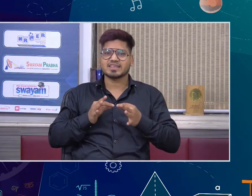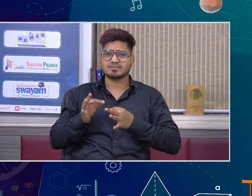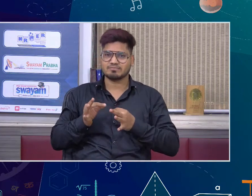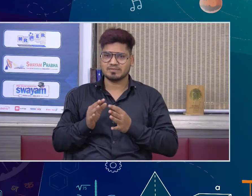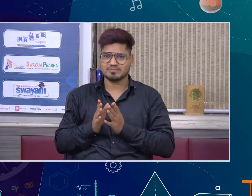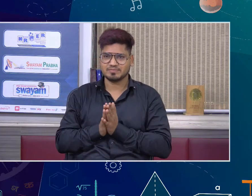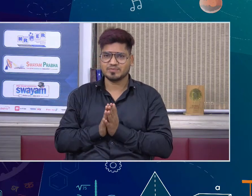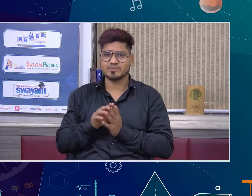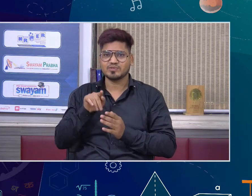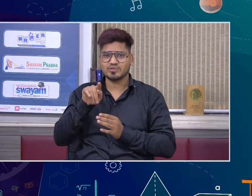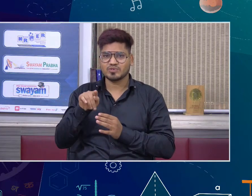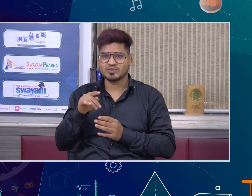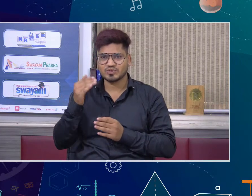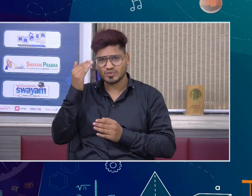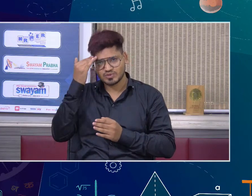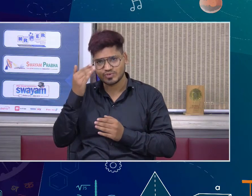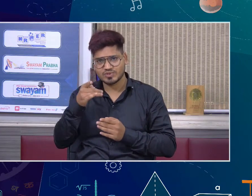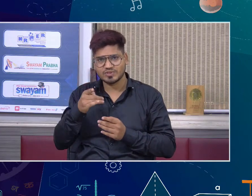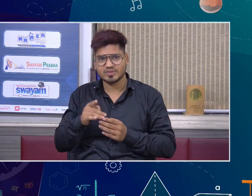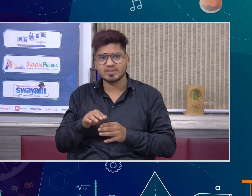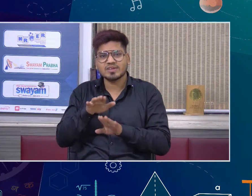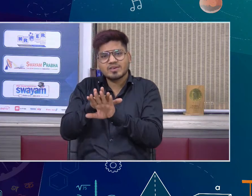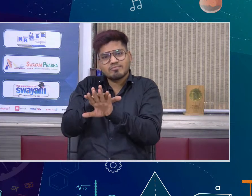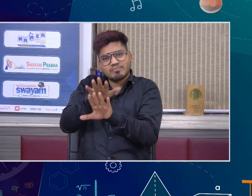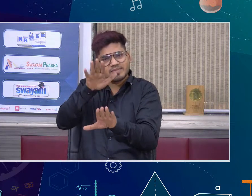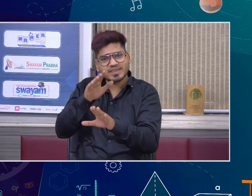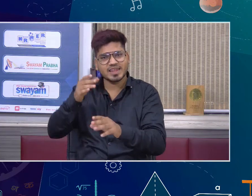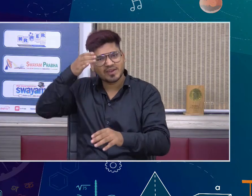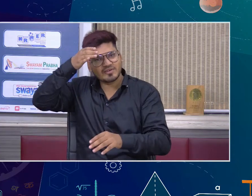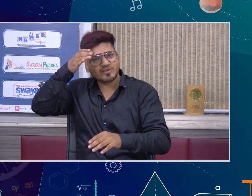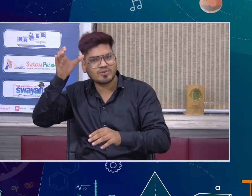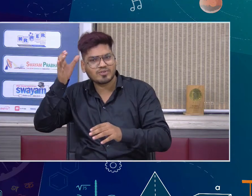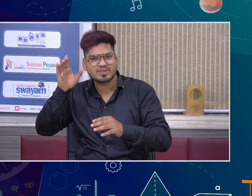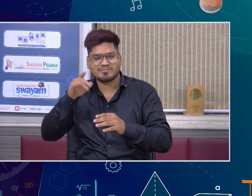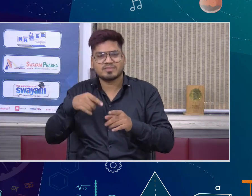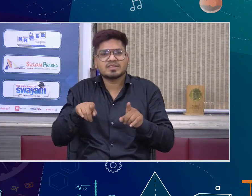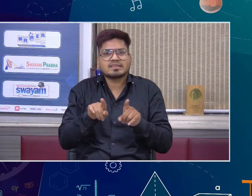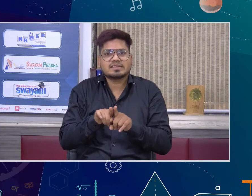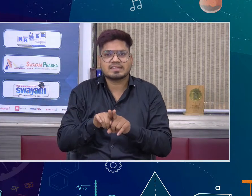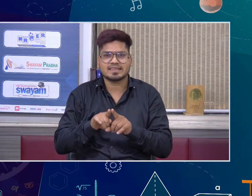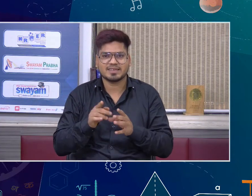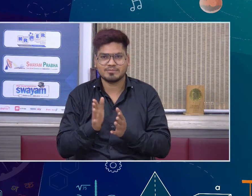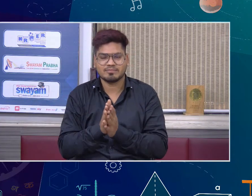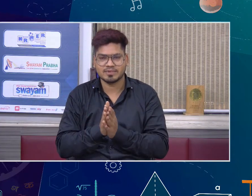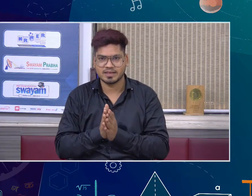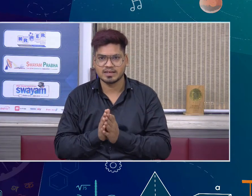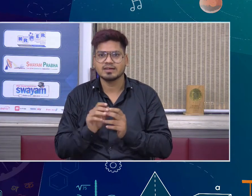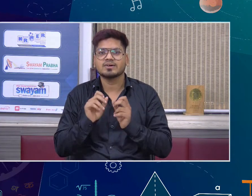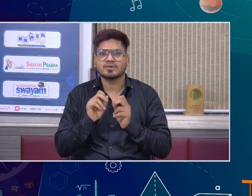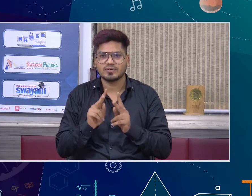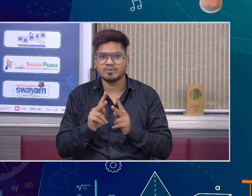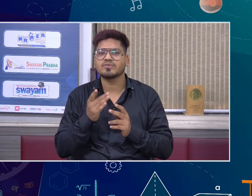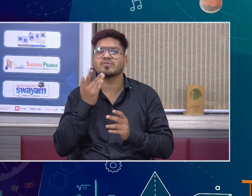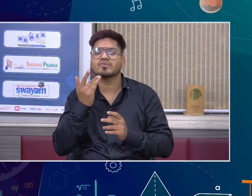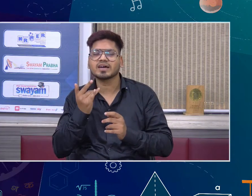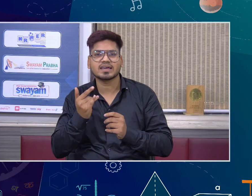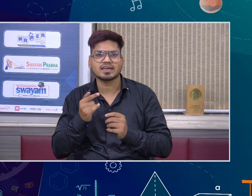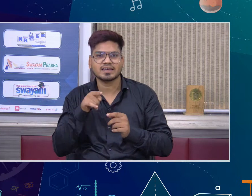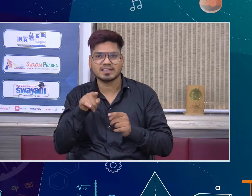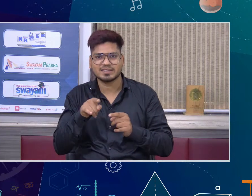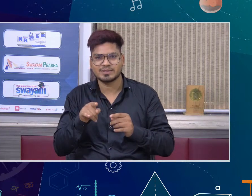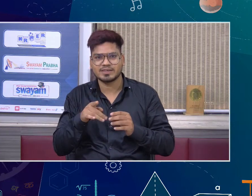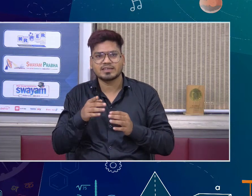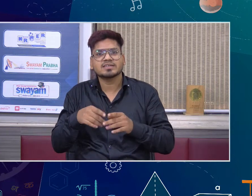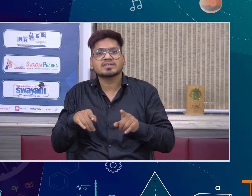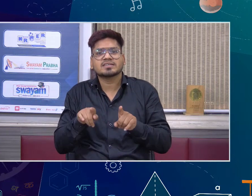So, see, God is an abstract concept, an abstract figure, because we were